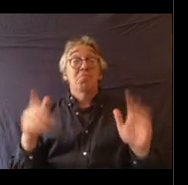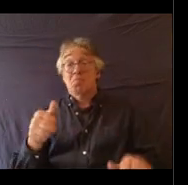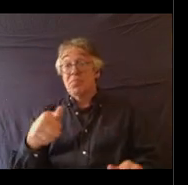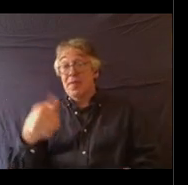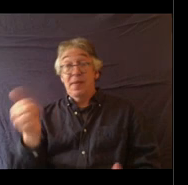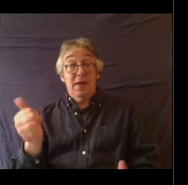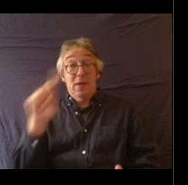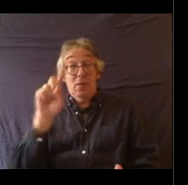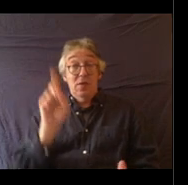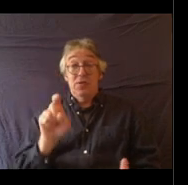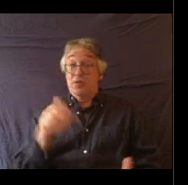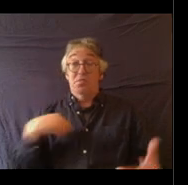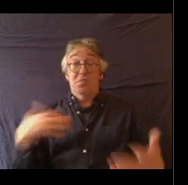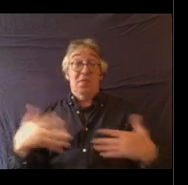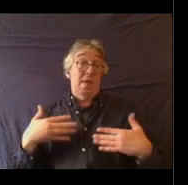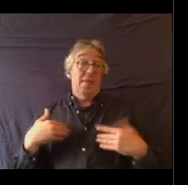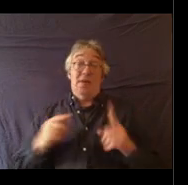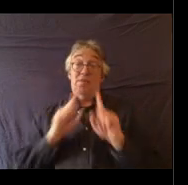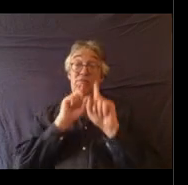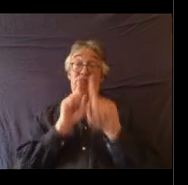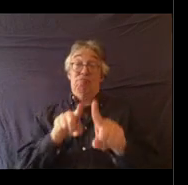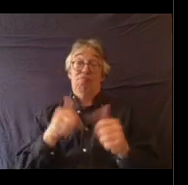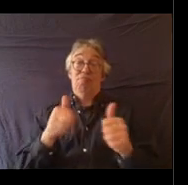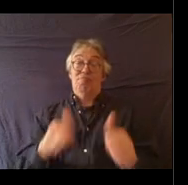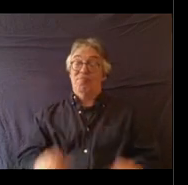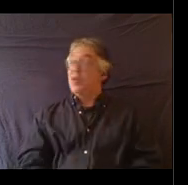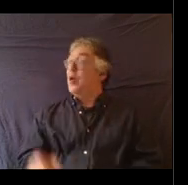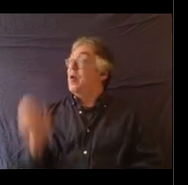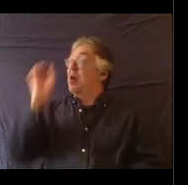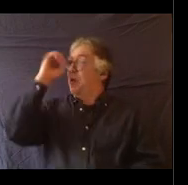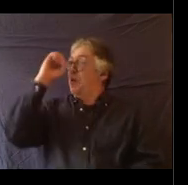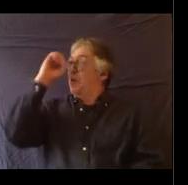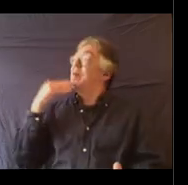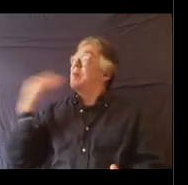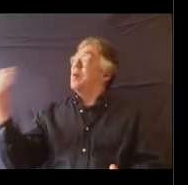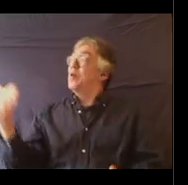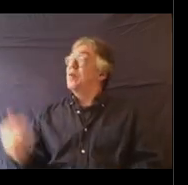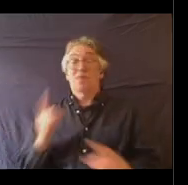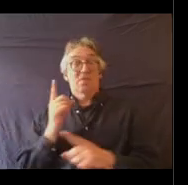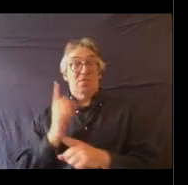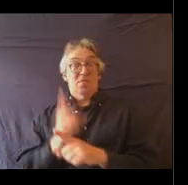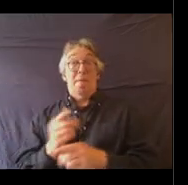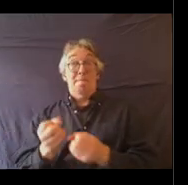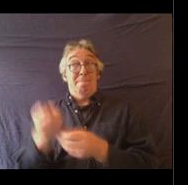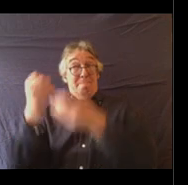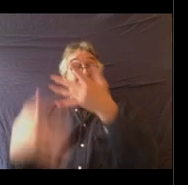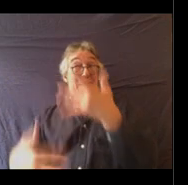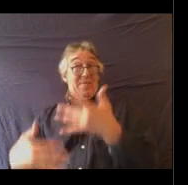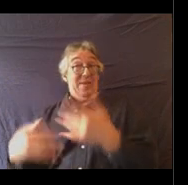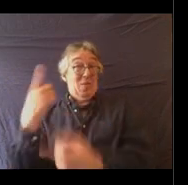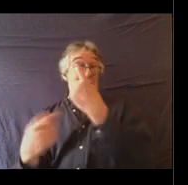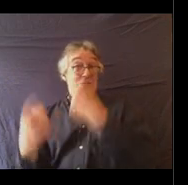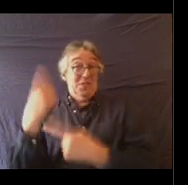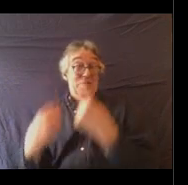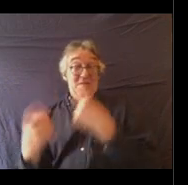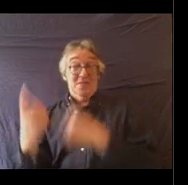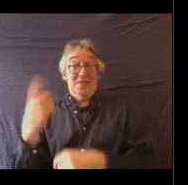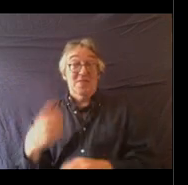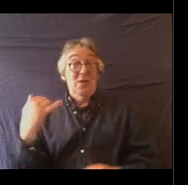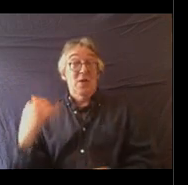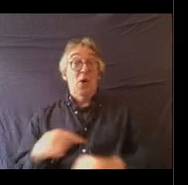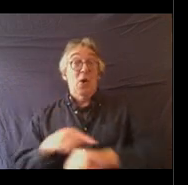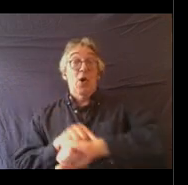much. Thank you, Alejandro. And indeed, many questions we have. So we have now 10 more